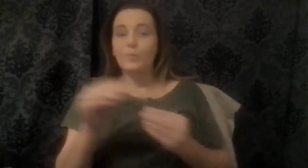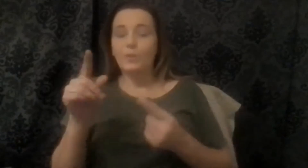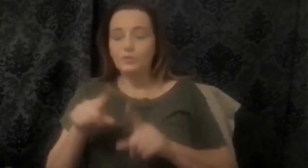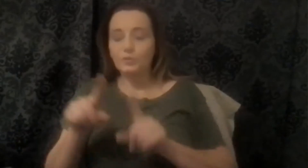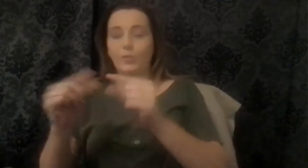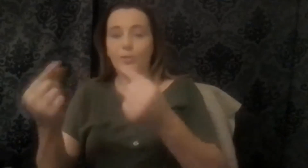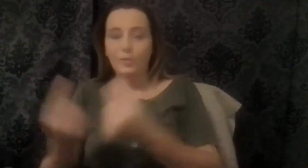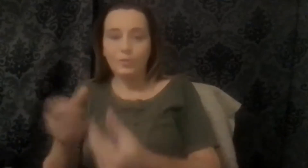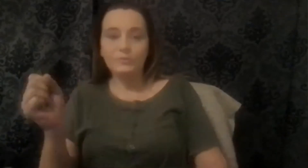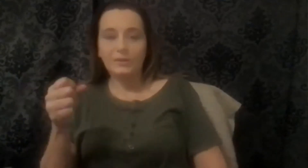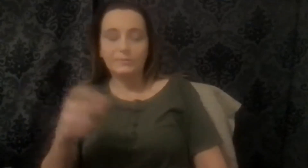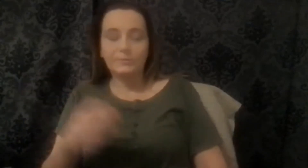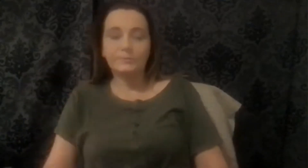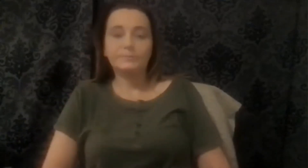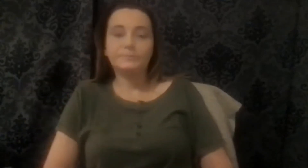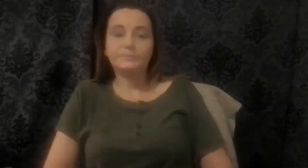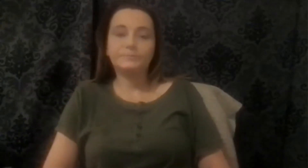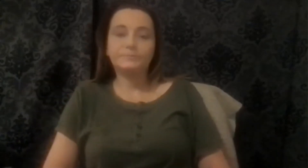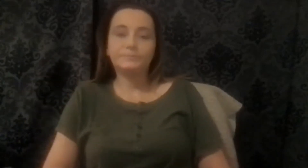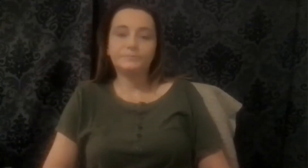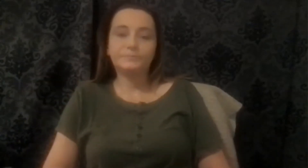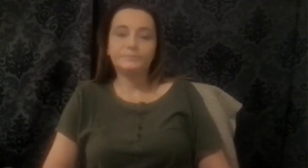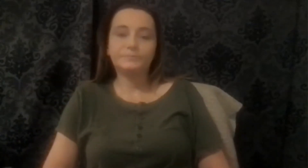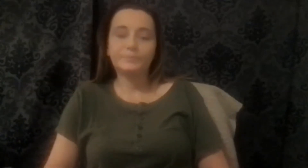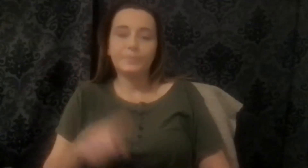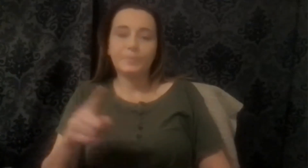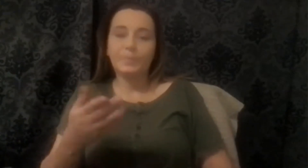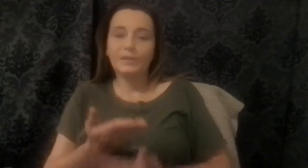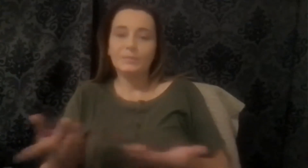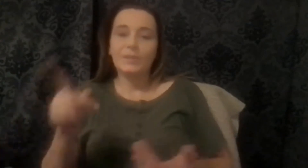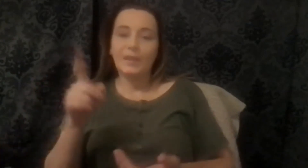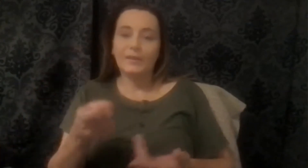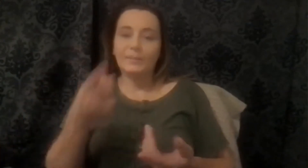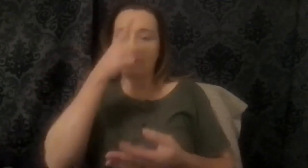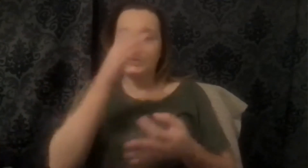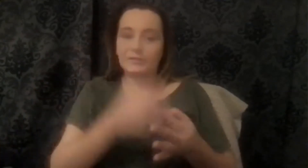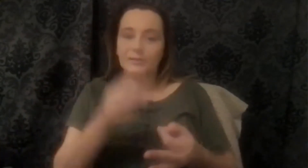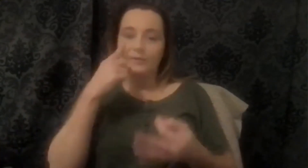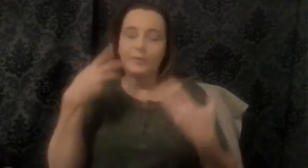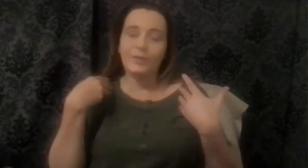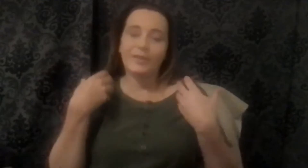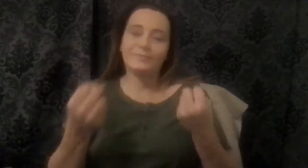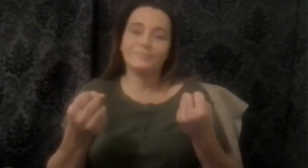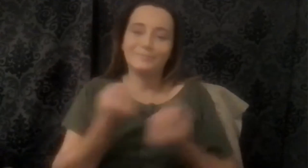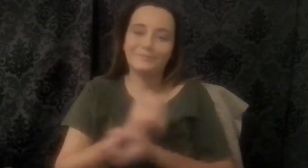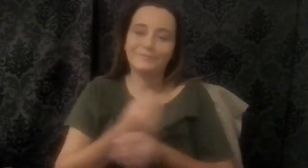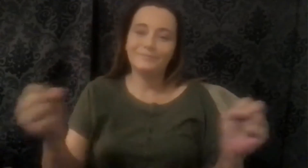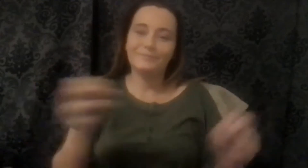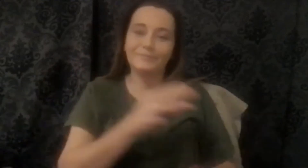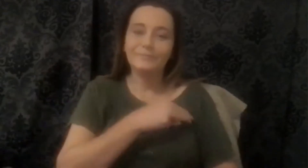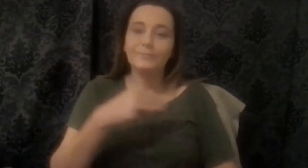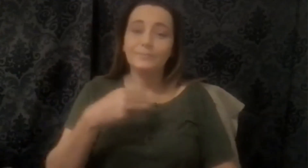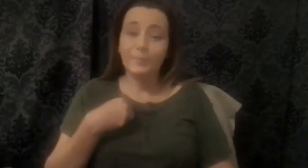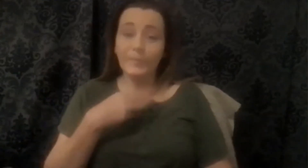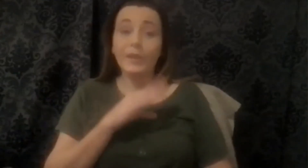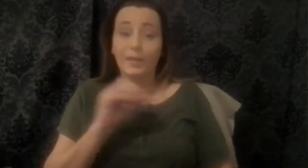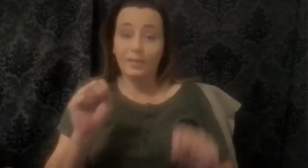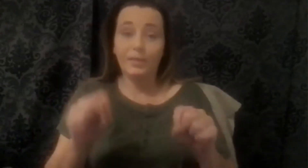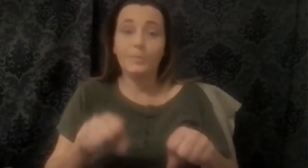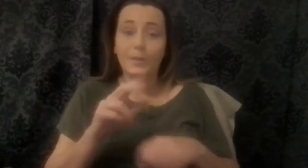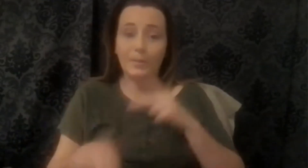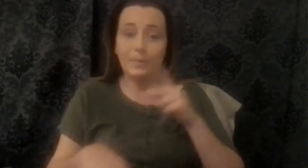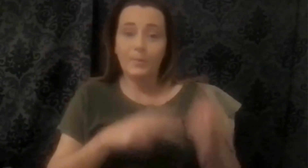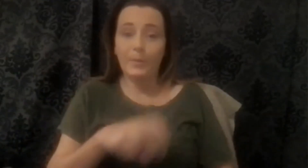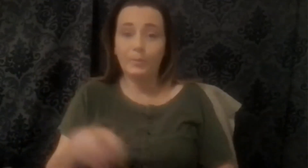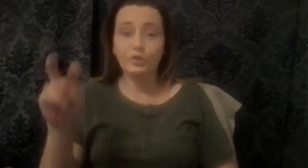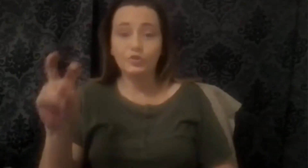groups. This was something that had to be decided for the health and safety of our members and the ability of people to be able to travel